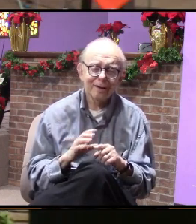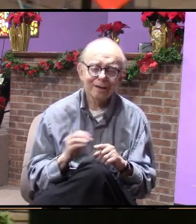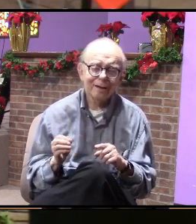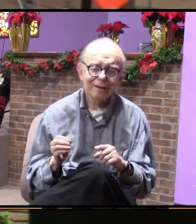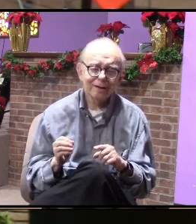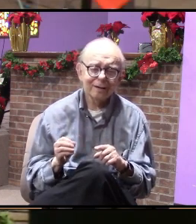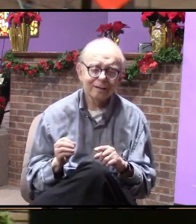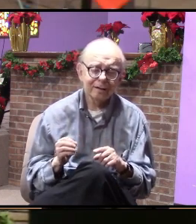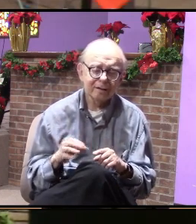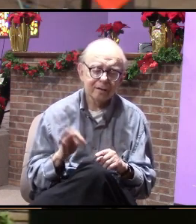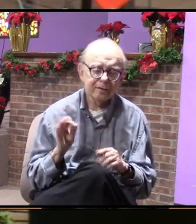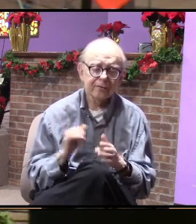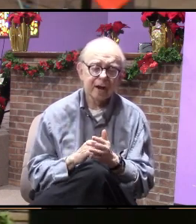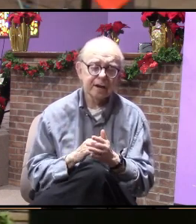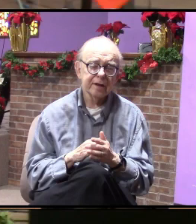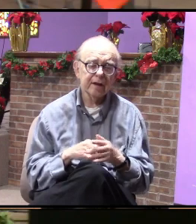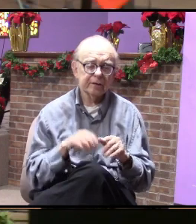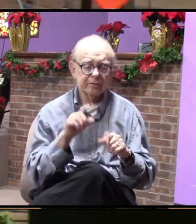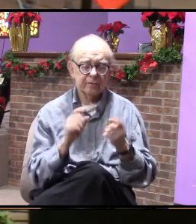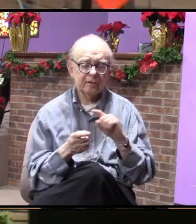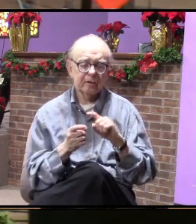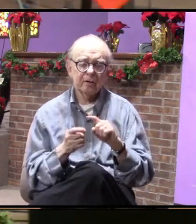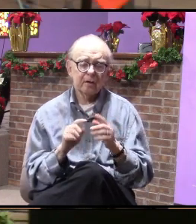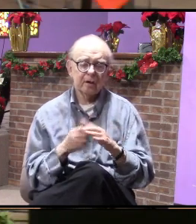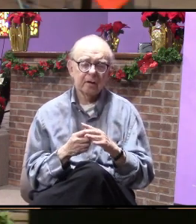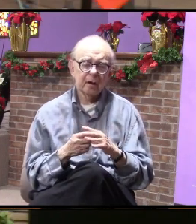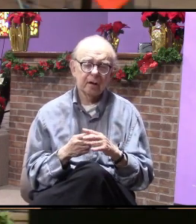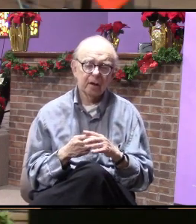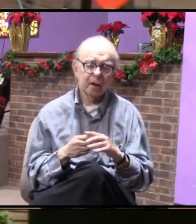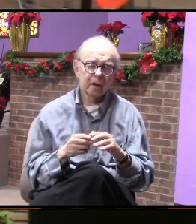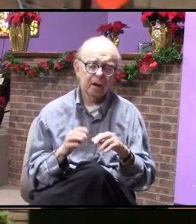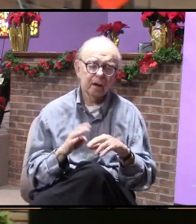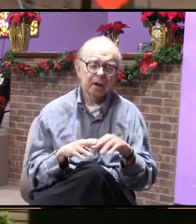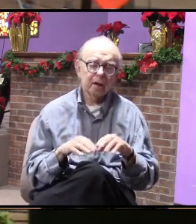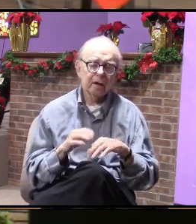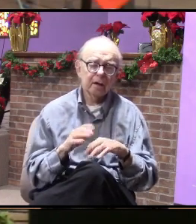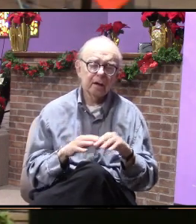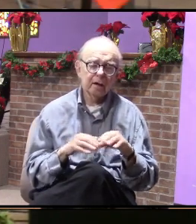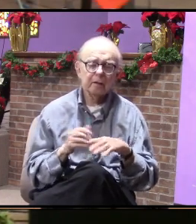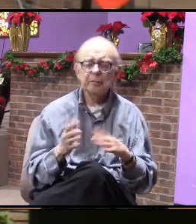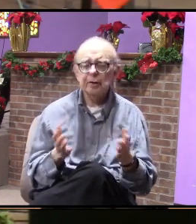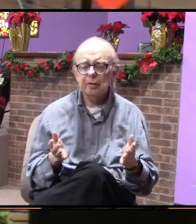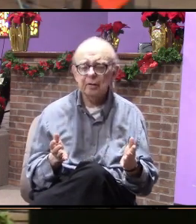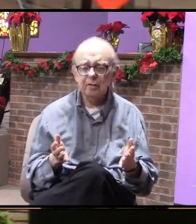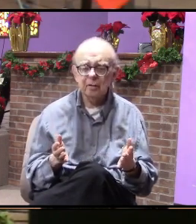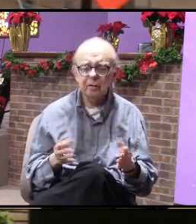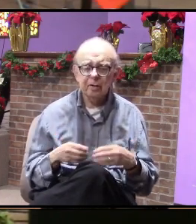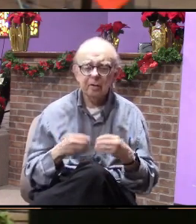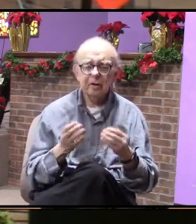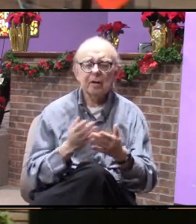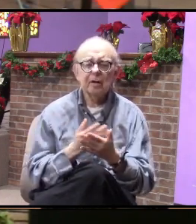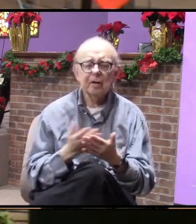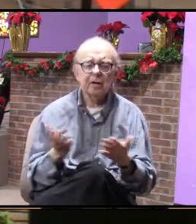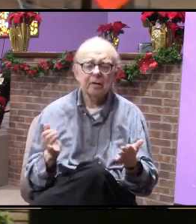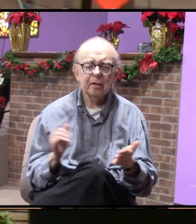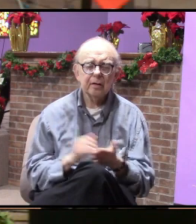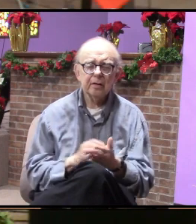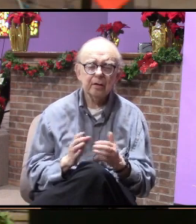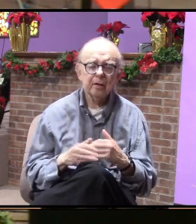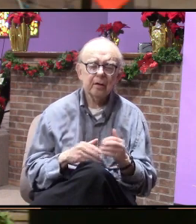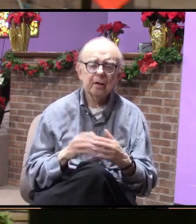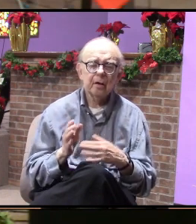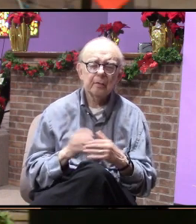And you find in that modulation, it begins to build excitement or kind of gives you some things that are building up